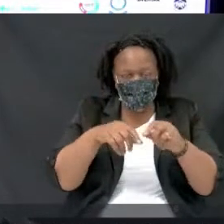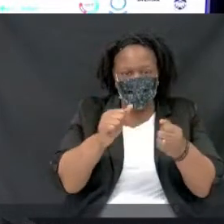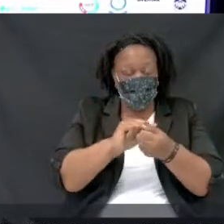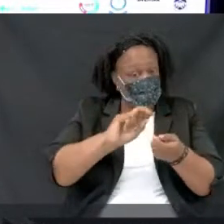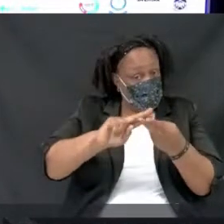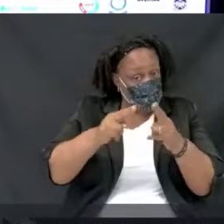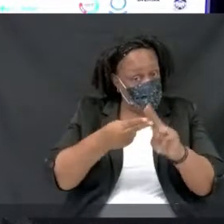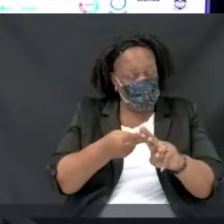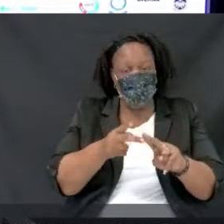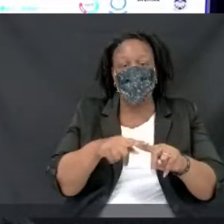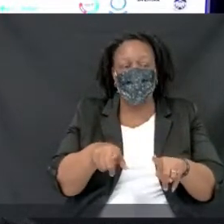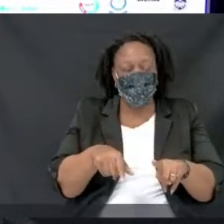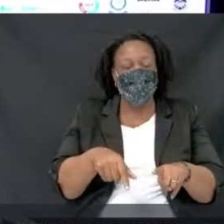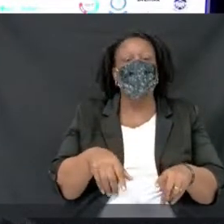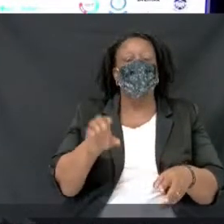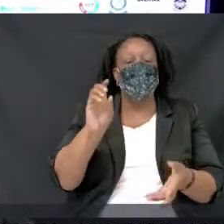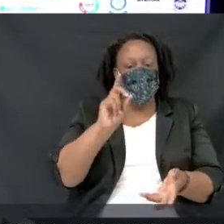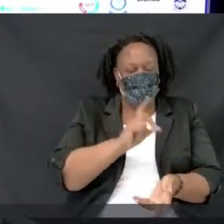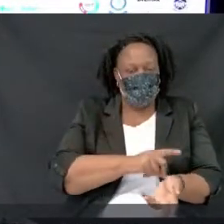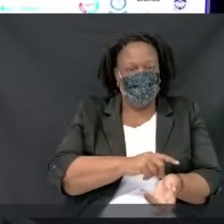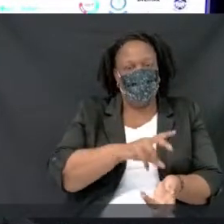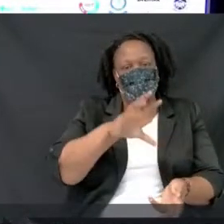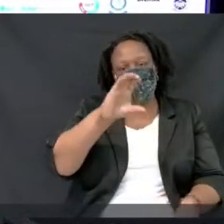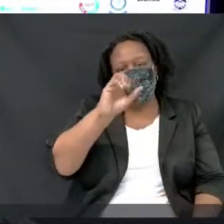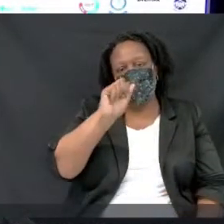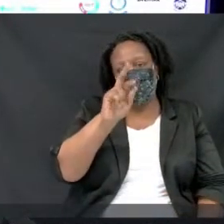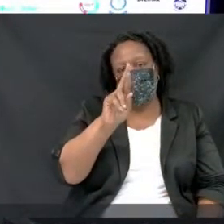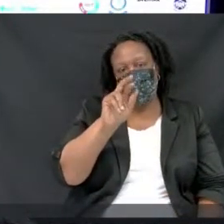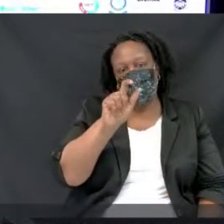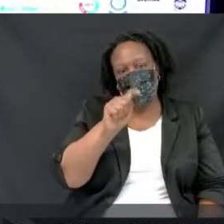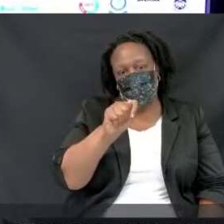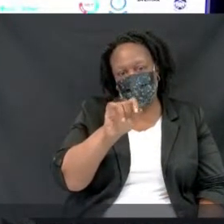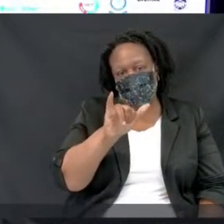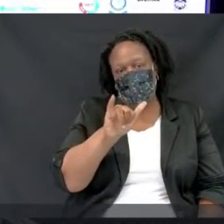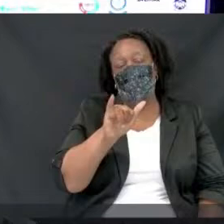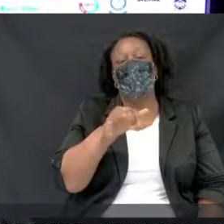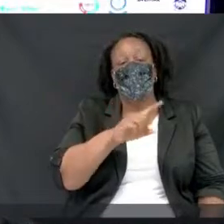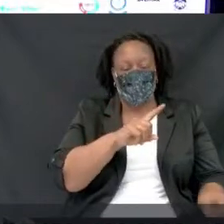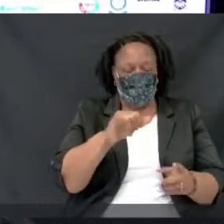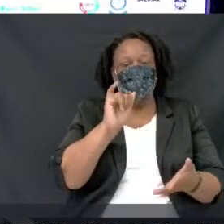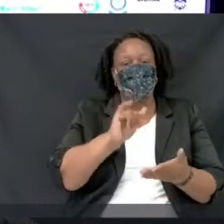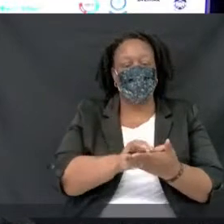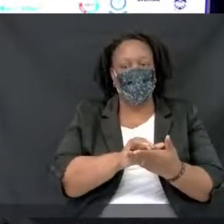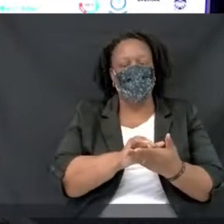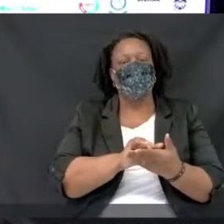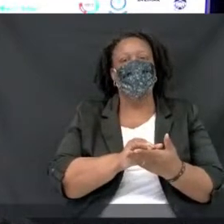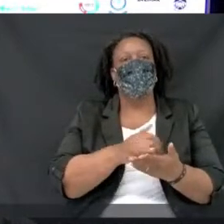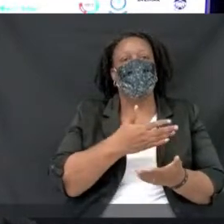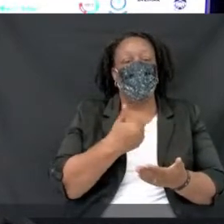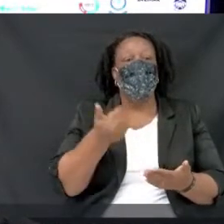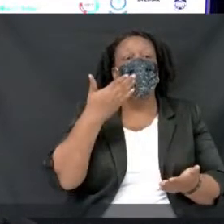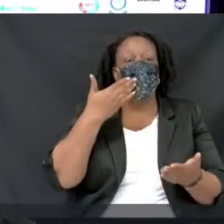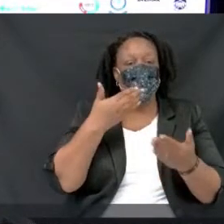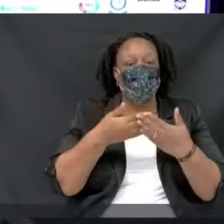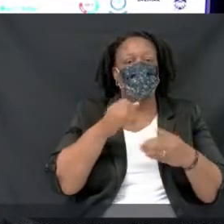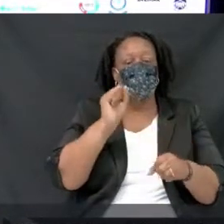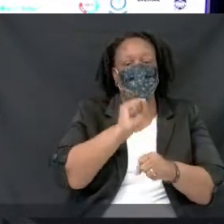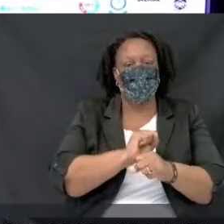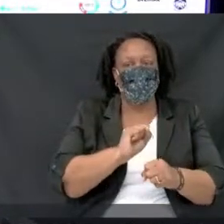daily reports that we see. She works very hard behind the scenes in doing a lot of other things. And of